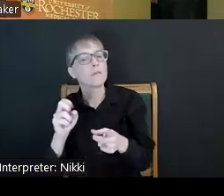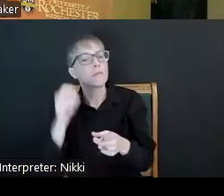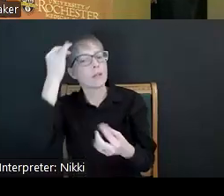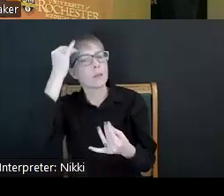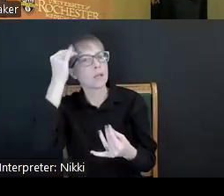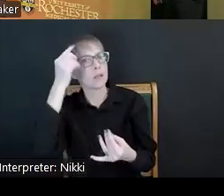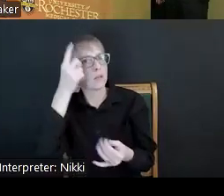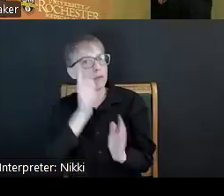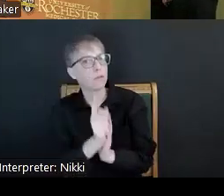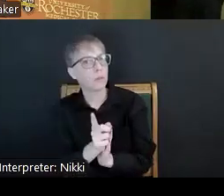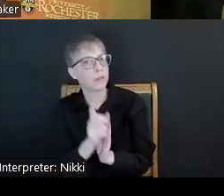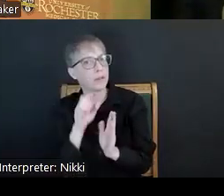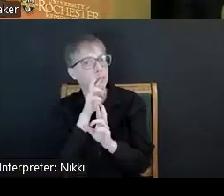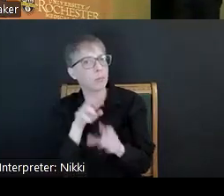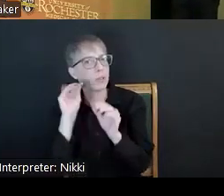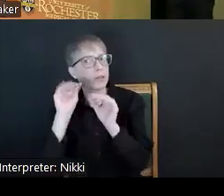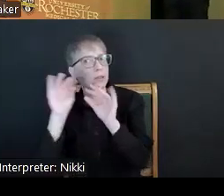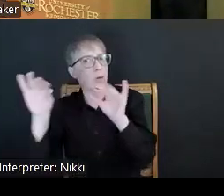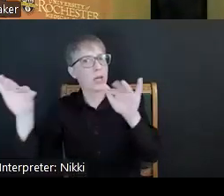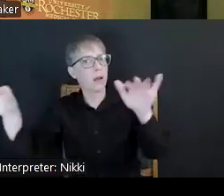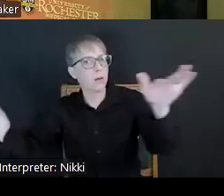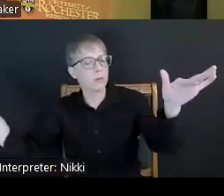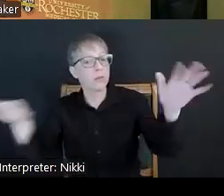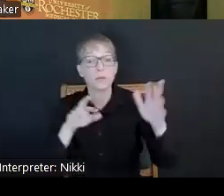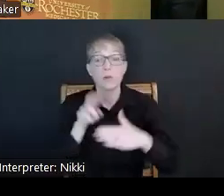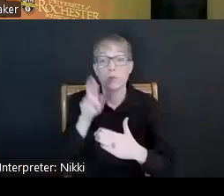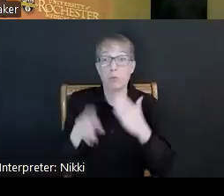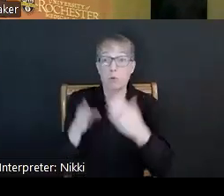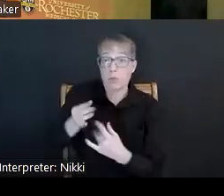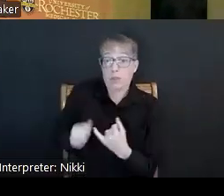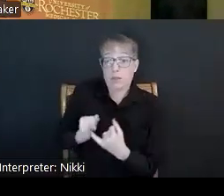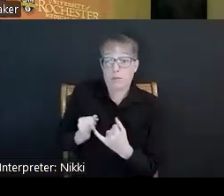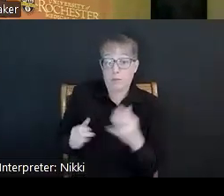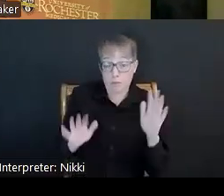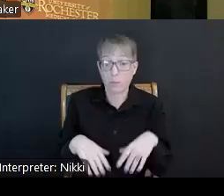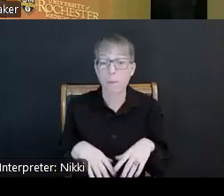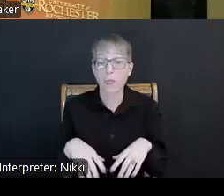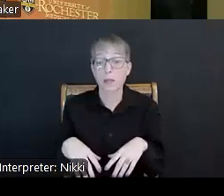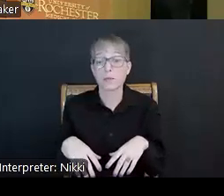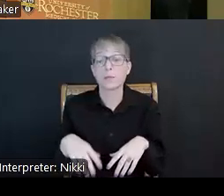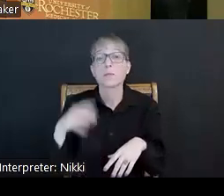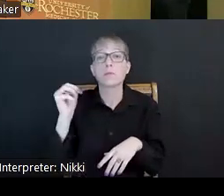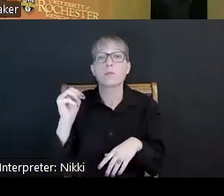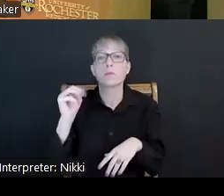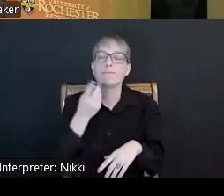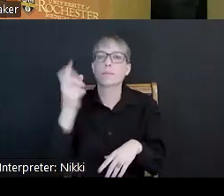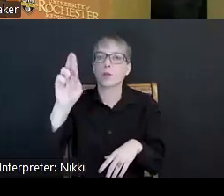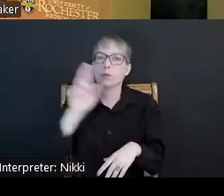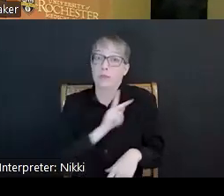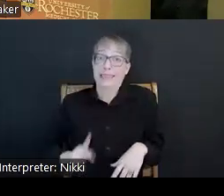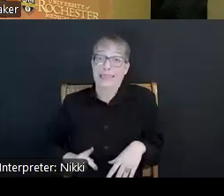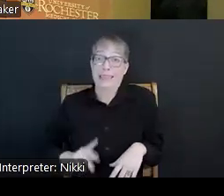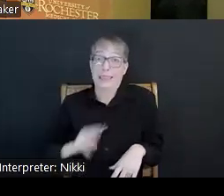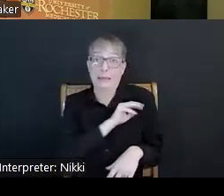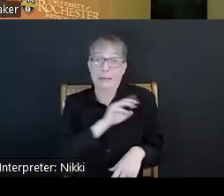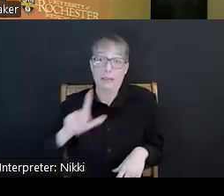on. So as this report comes to a close, the government, after the assassination of Dr. King, passes the Fair Housing Act. It makes